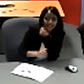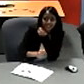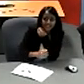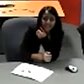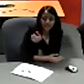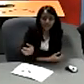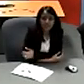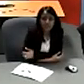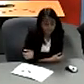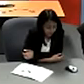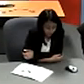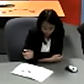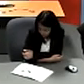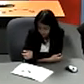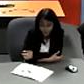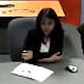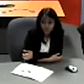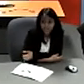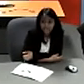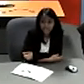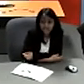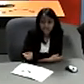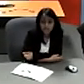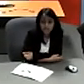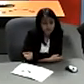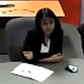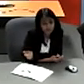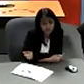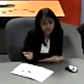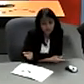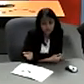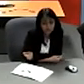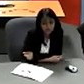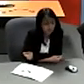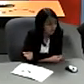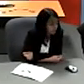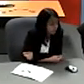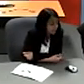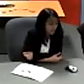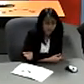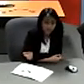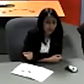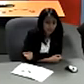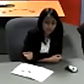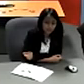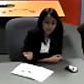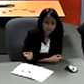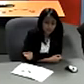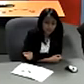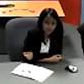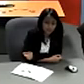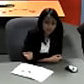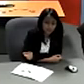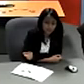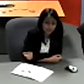Hi. Thank you for that, Natalie. It was a really good talk. Just drawing on the previous comment, I was just going to